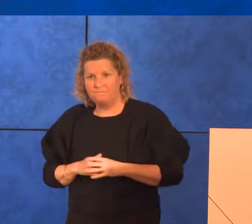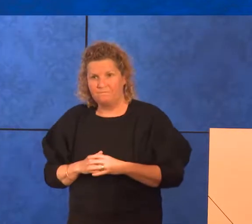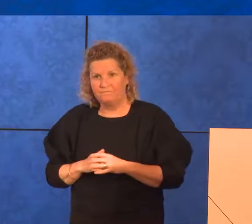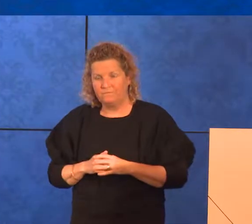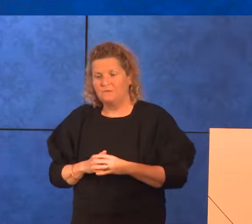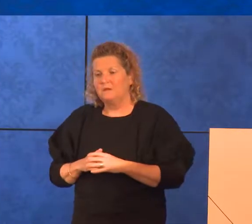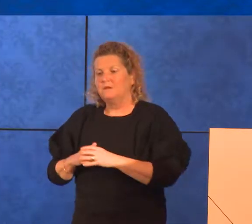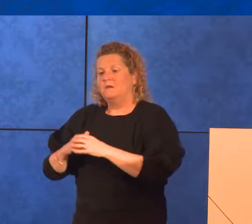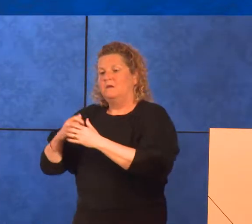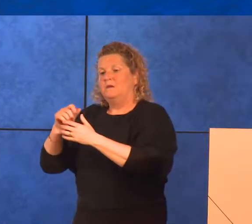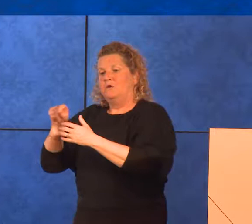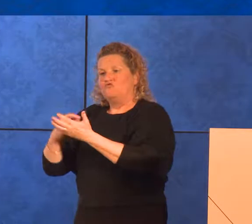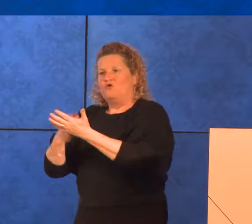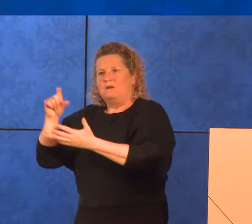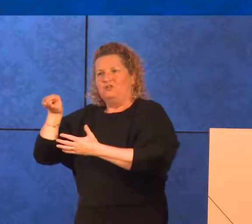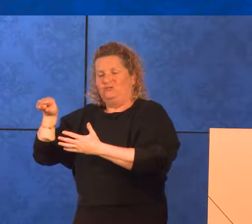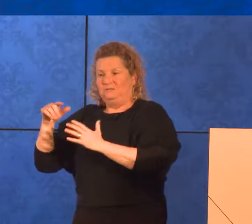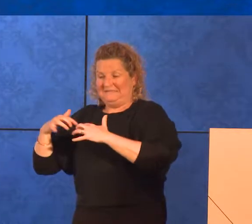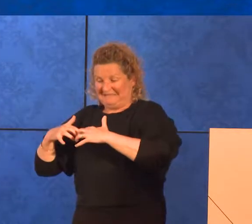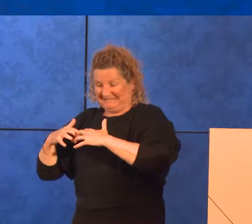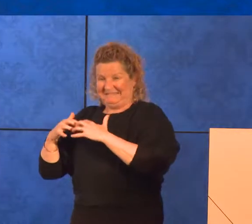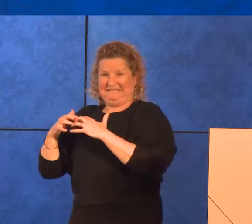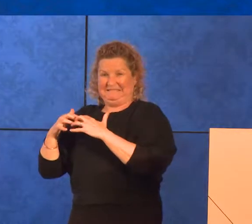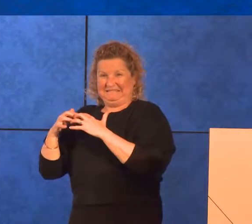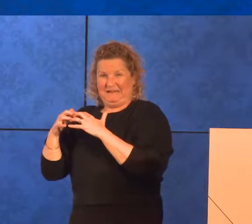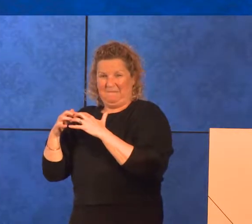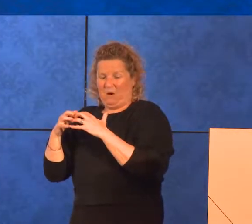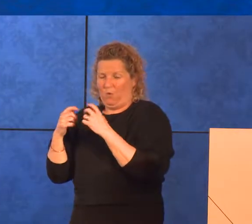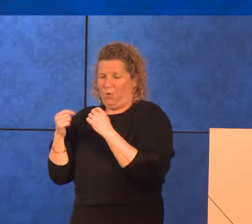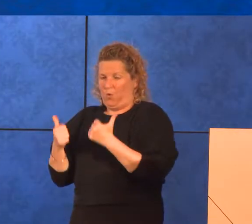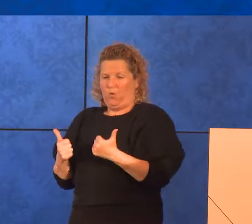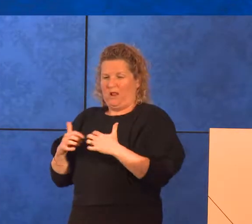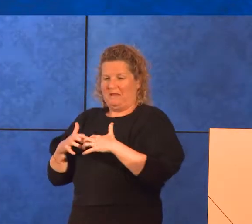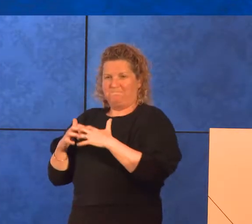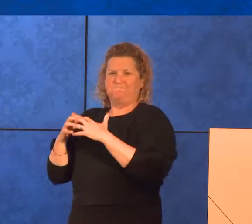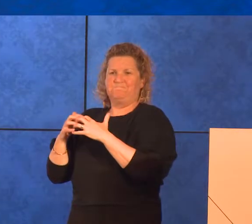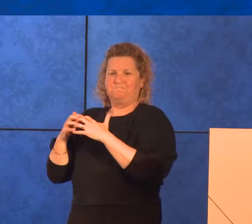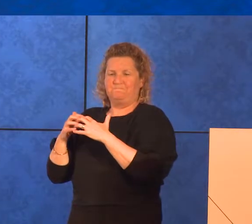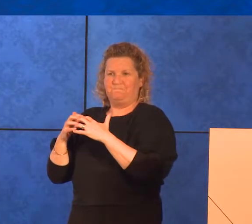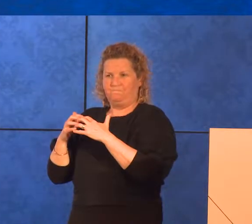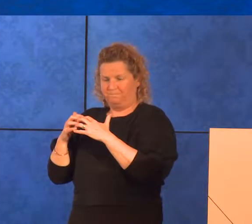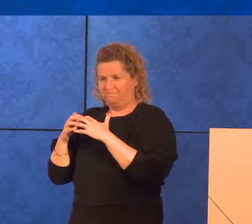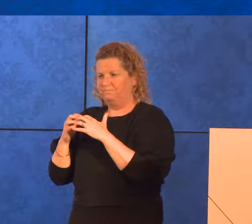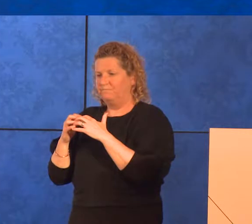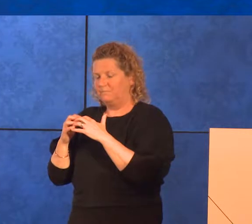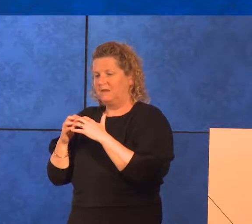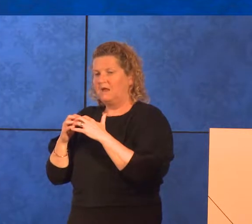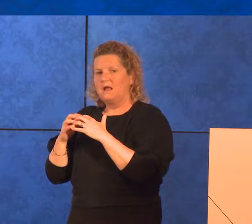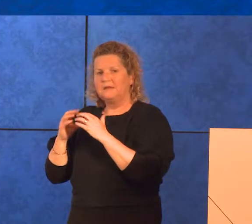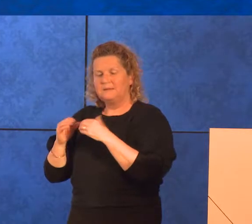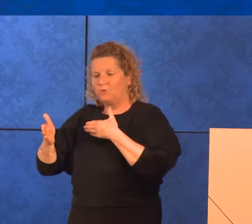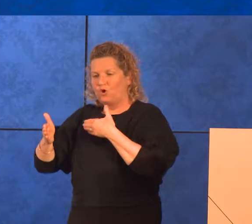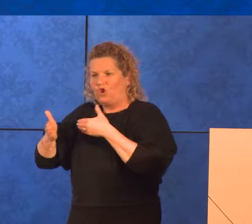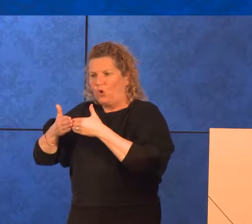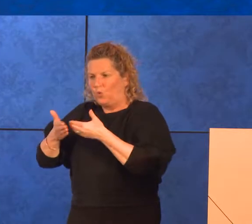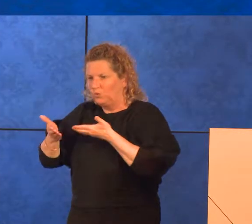Commission has already begun, but it's only in its early stages. So there have been some closed conversations within